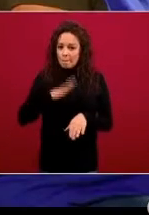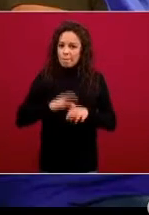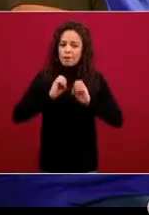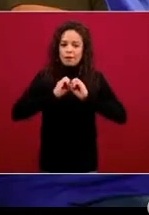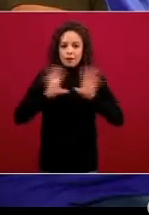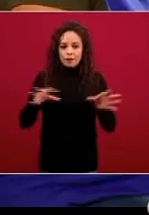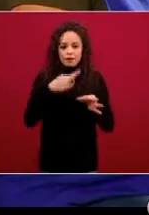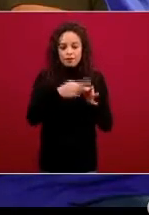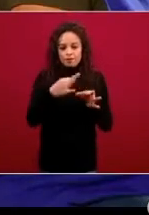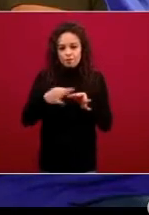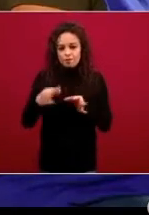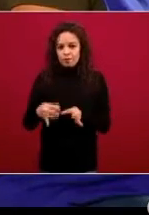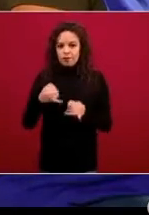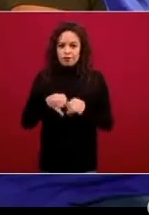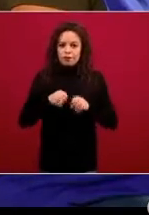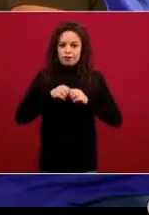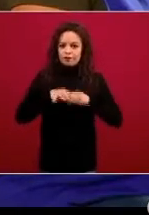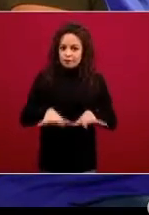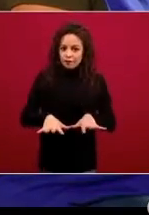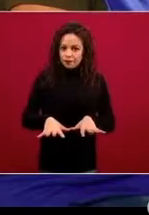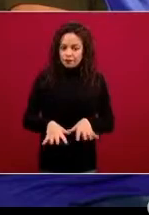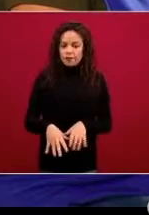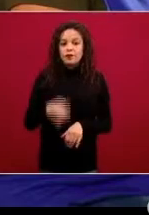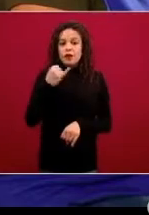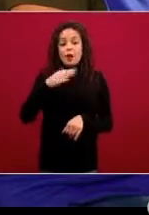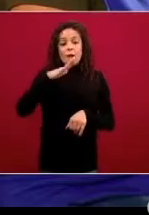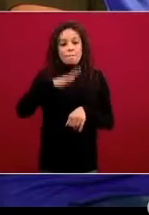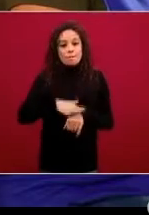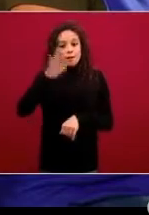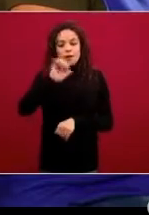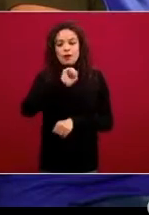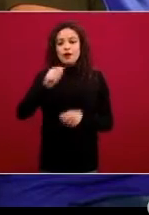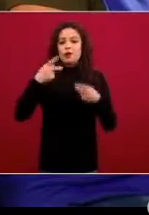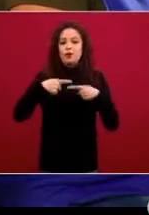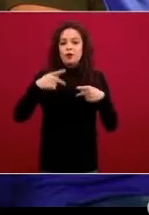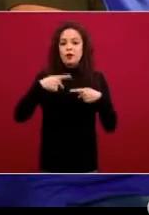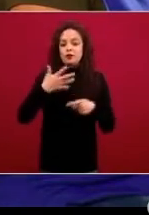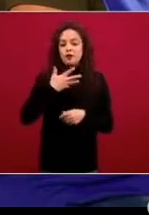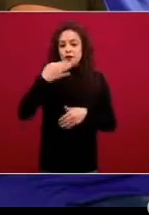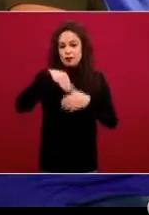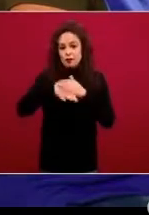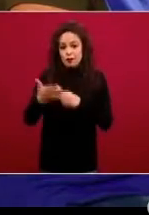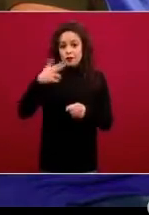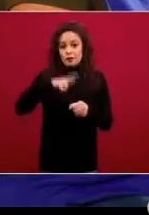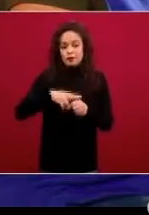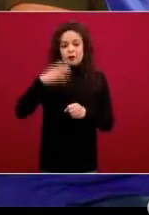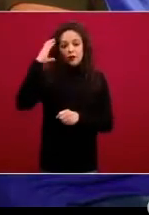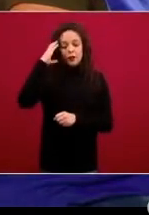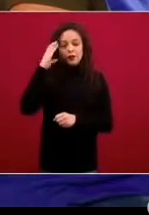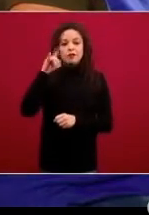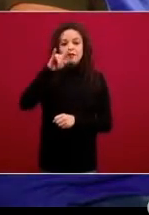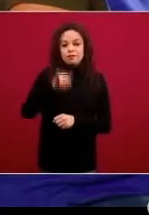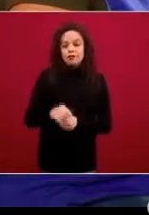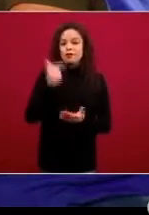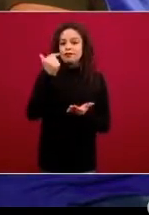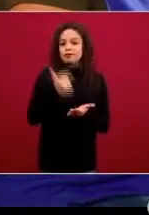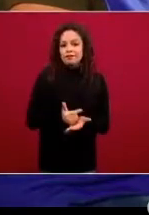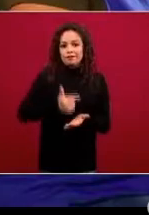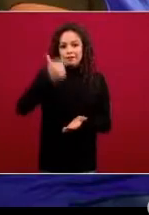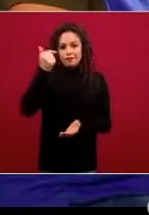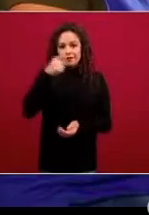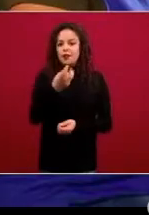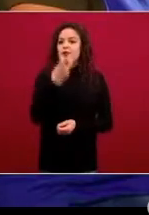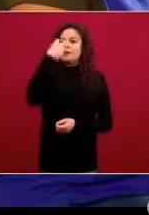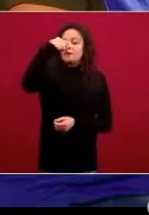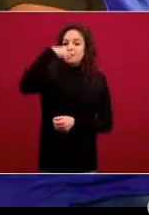about beds for critical patients? Tell us information about new ventilators, about how many you have, okay?